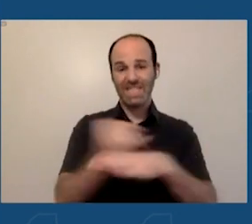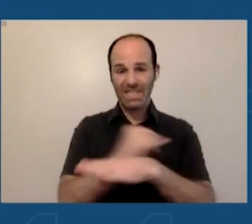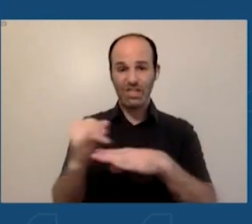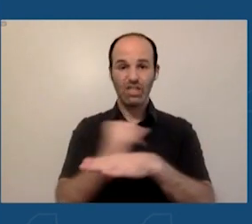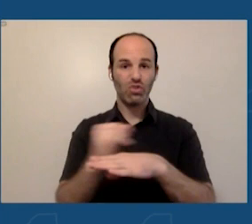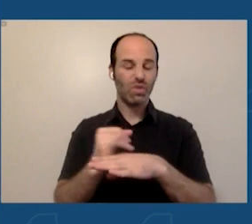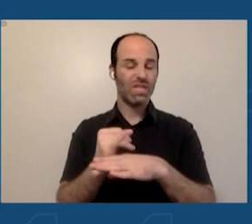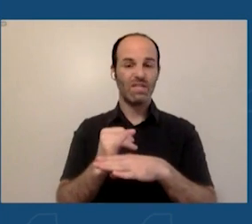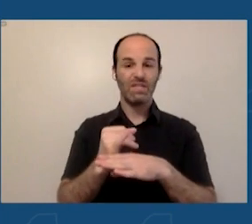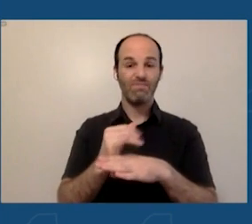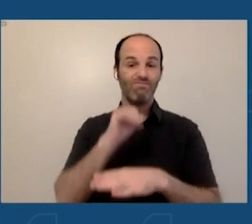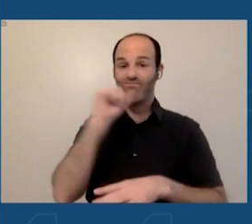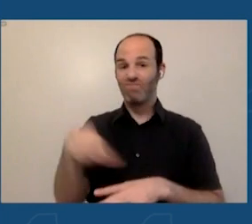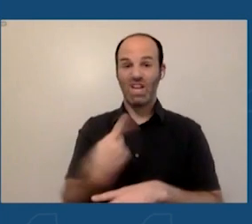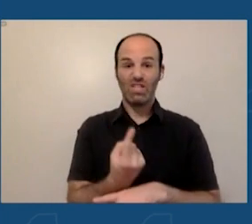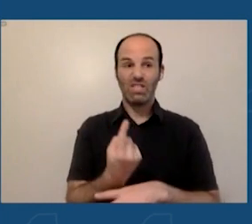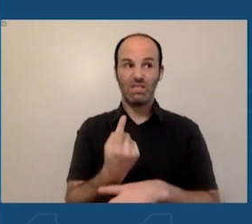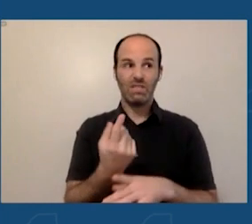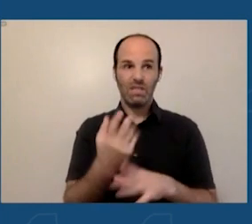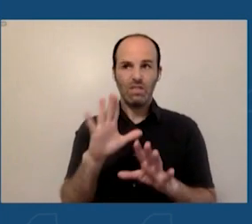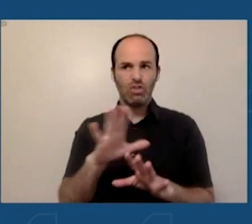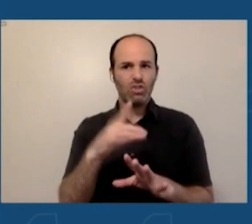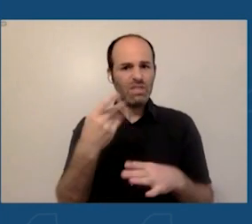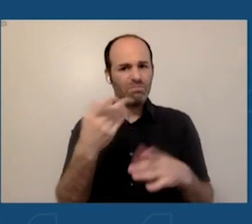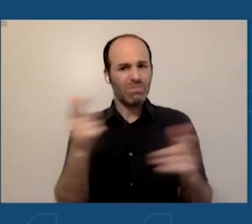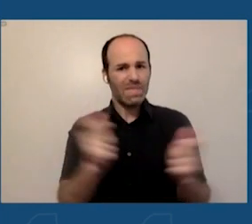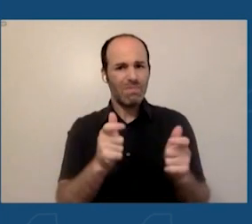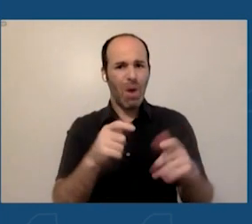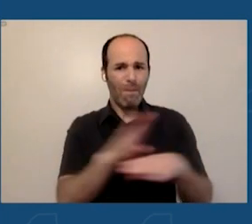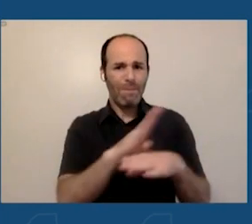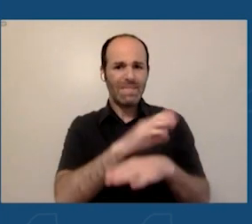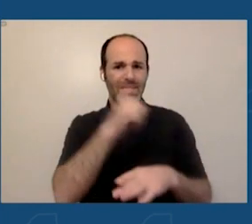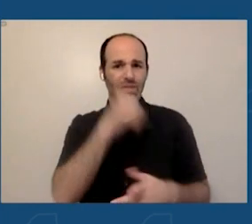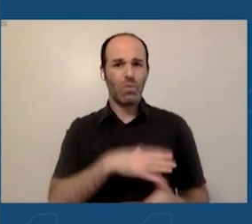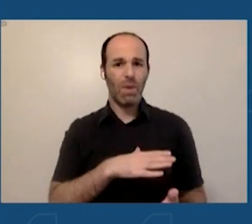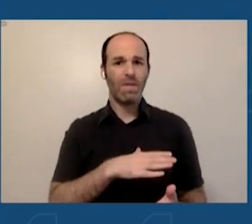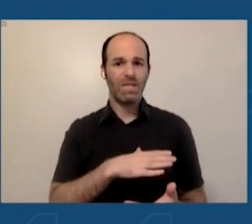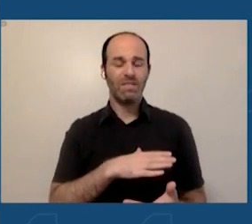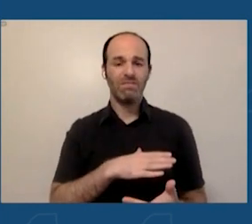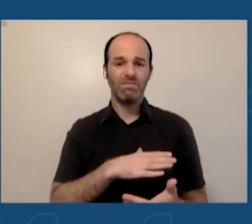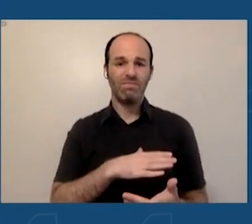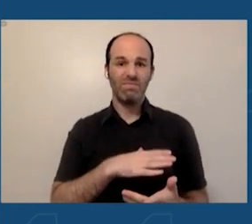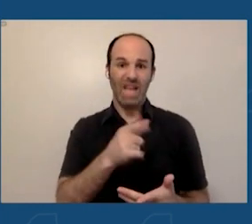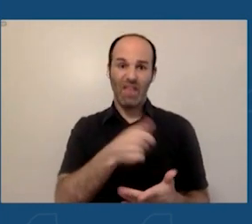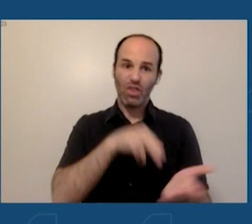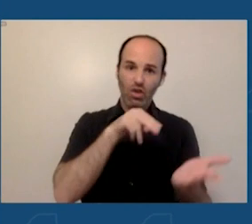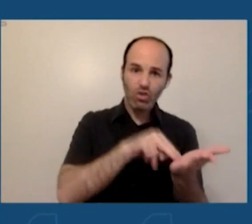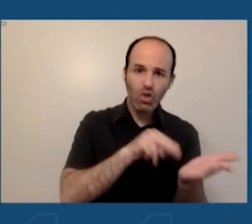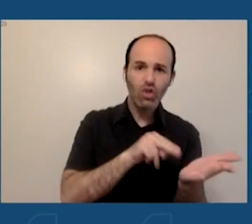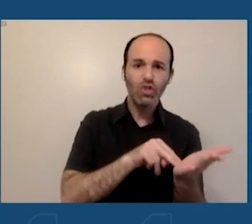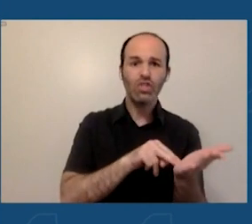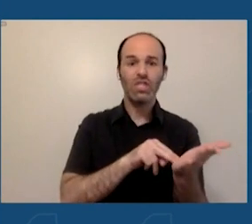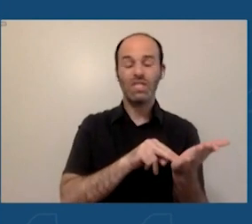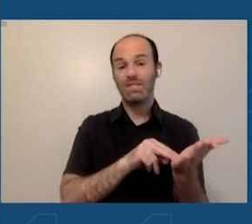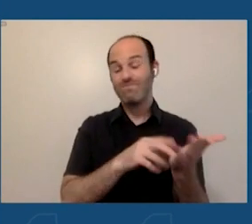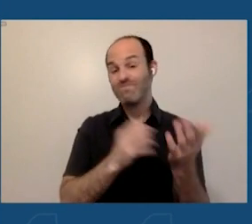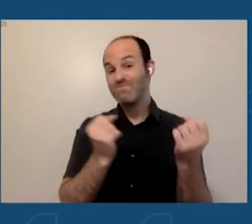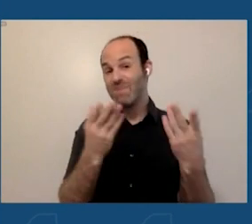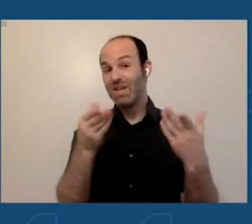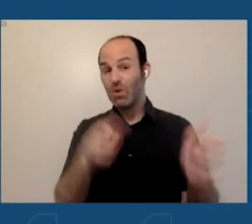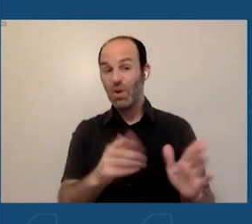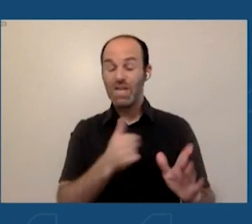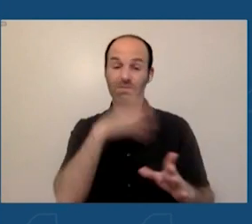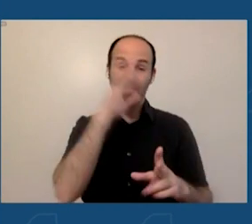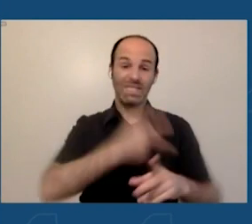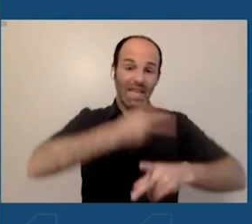these are also small business women, by the way, and they're nurses in many ways because they take care of the